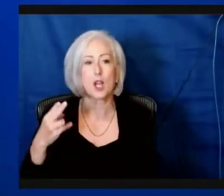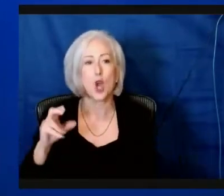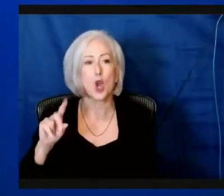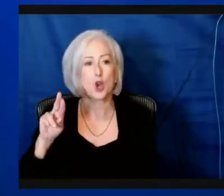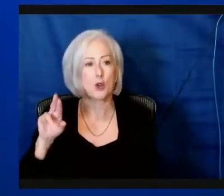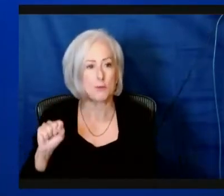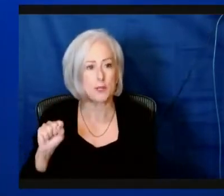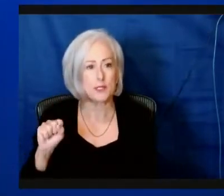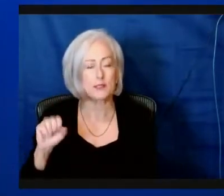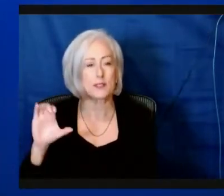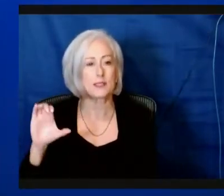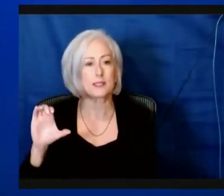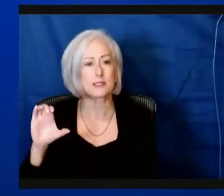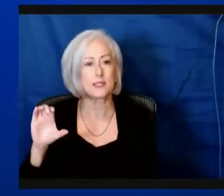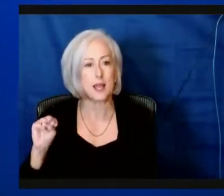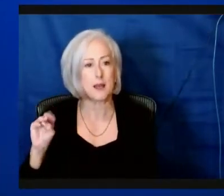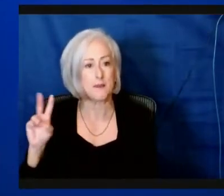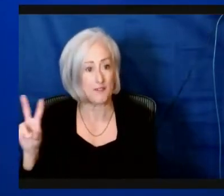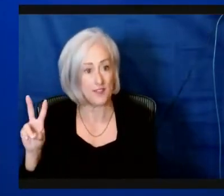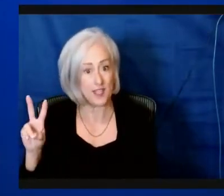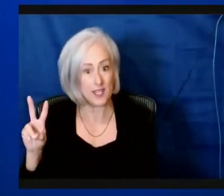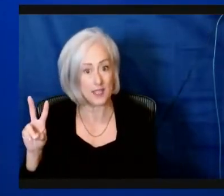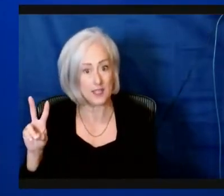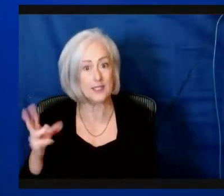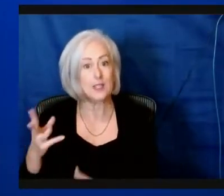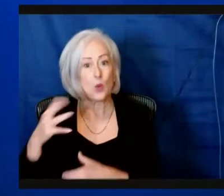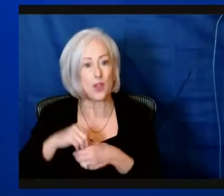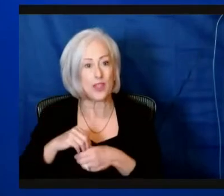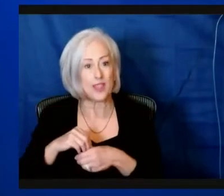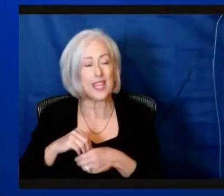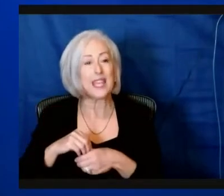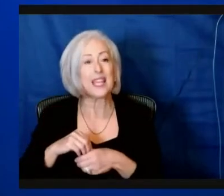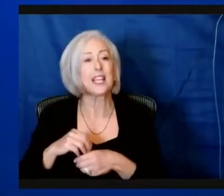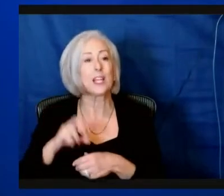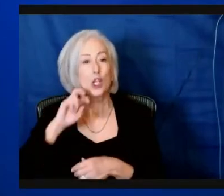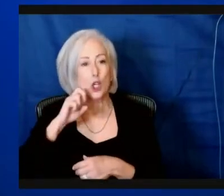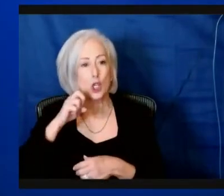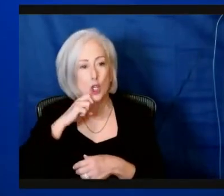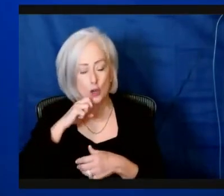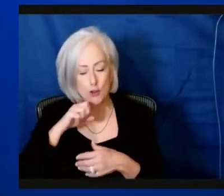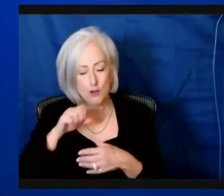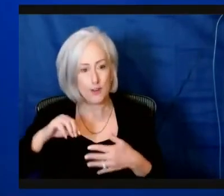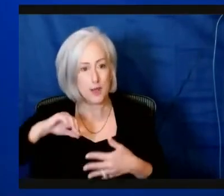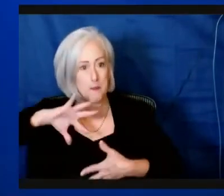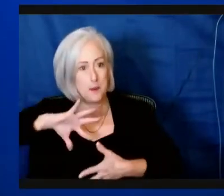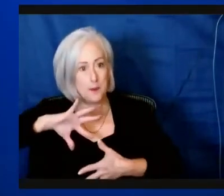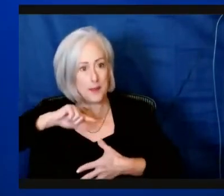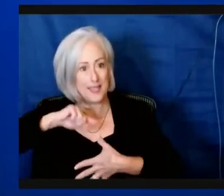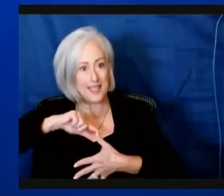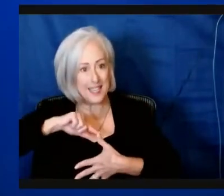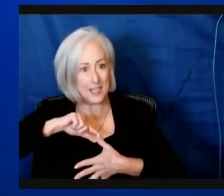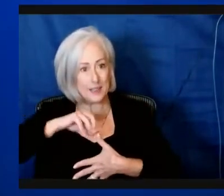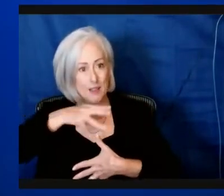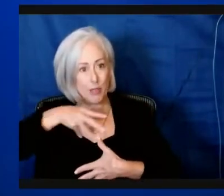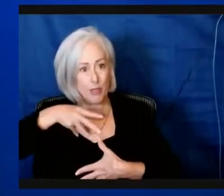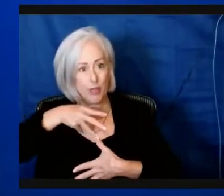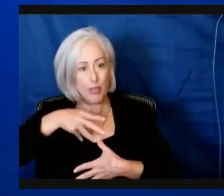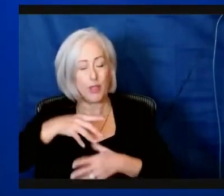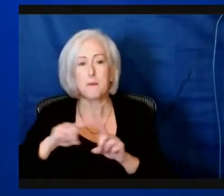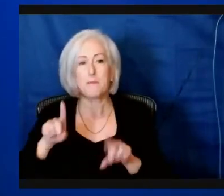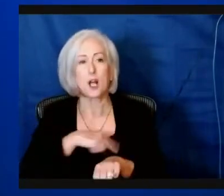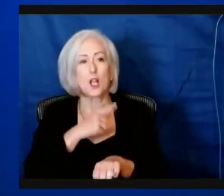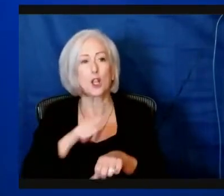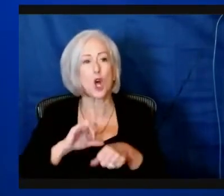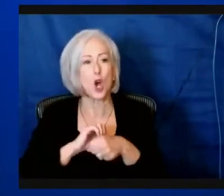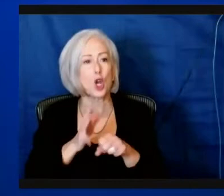exist in nerve endings and reactivate. We don't think COVID or SARS-CoV-2 does that. Long COVID is really not long amounts